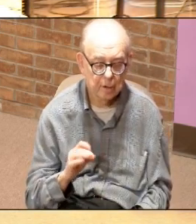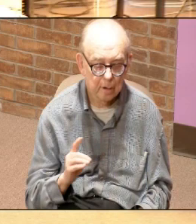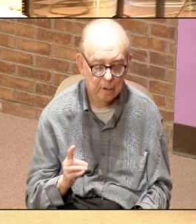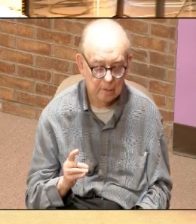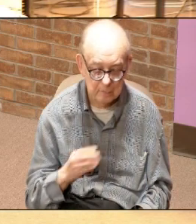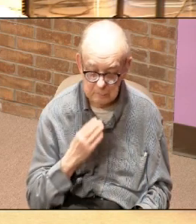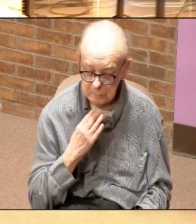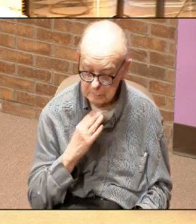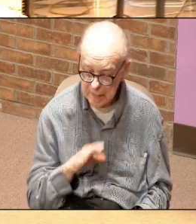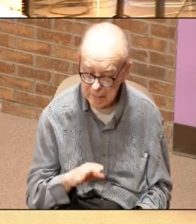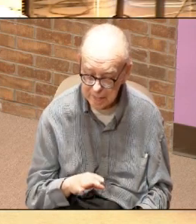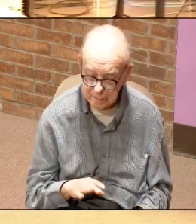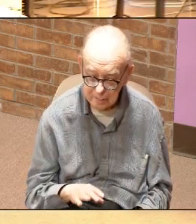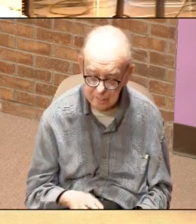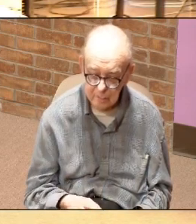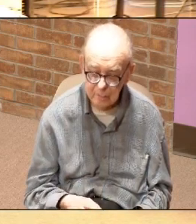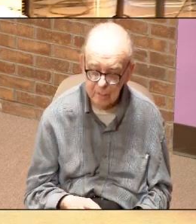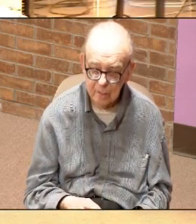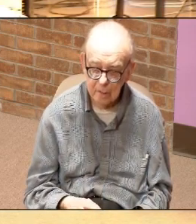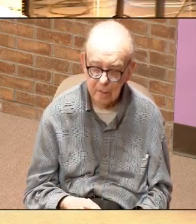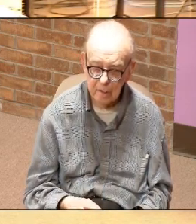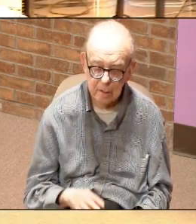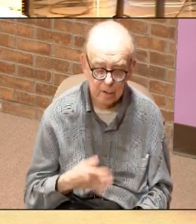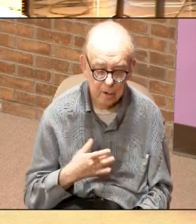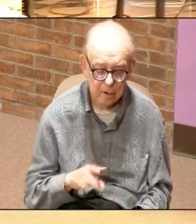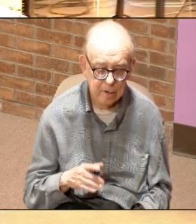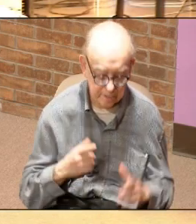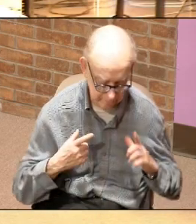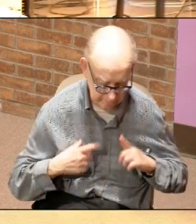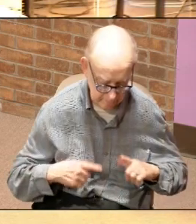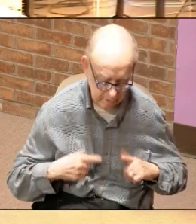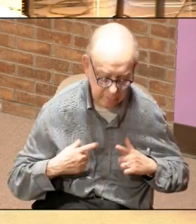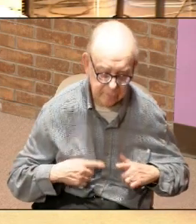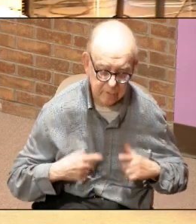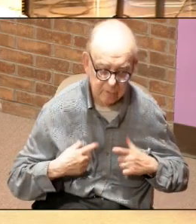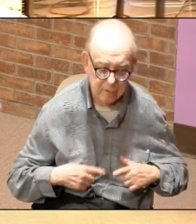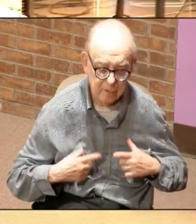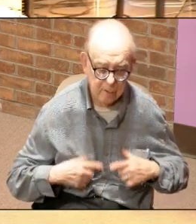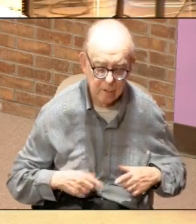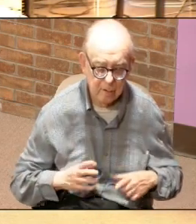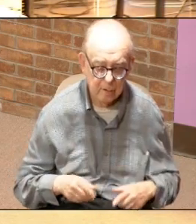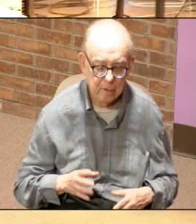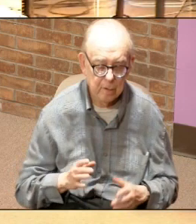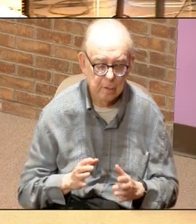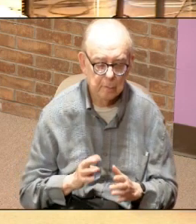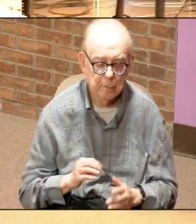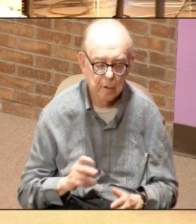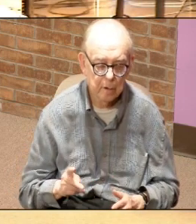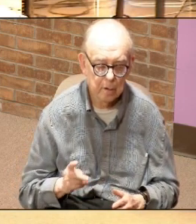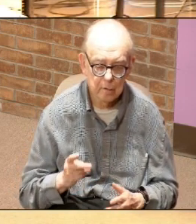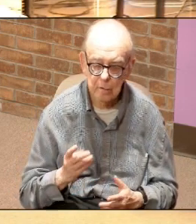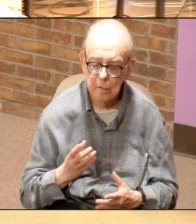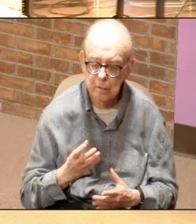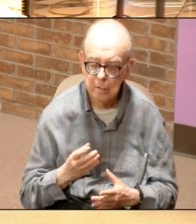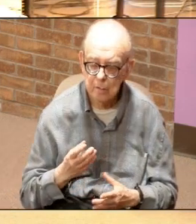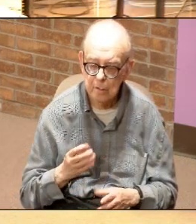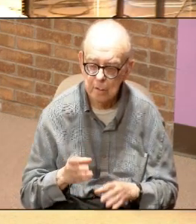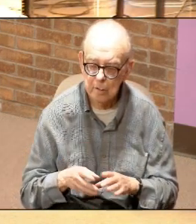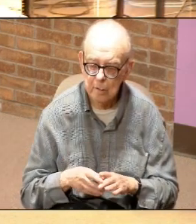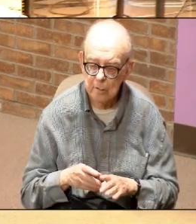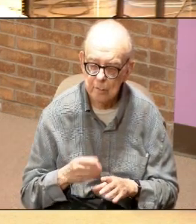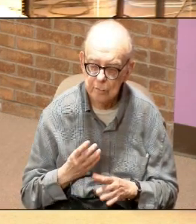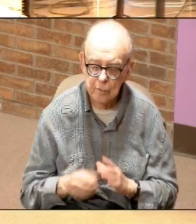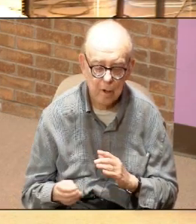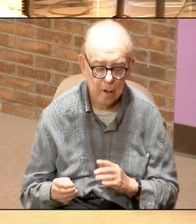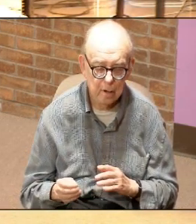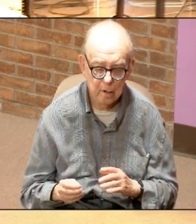Real bad. Hurting his lungs. And so he was gone for what, a month?